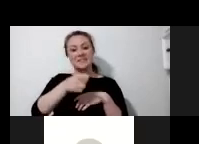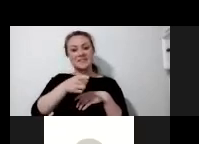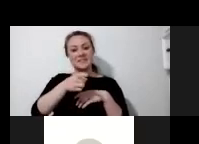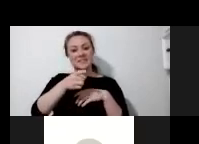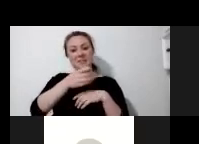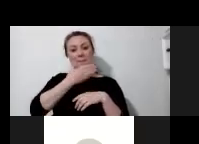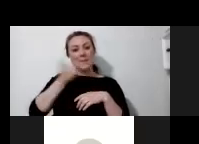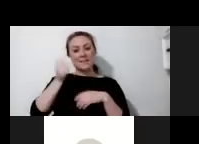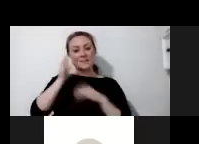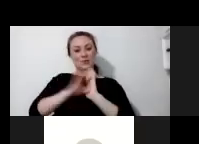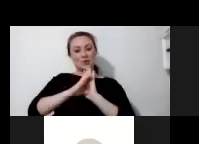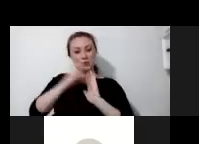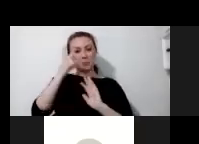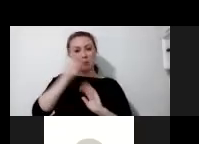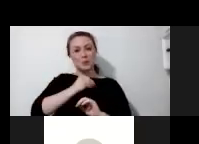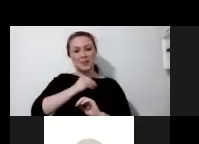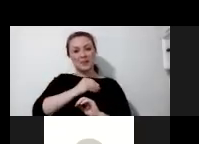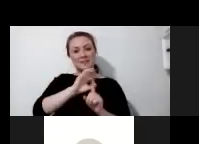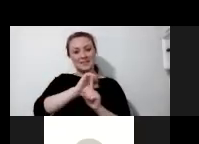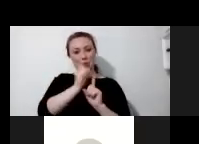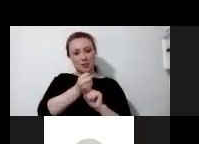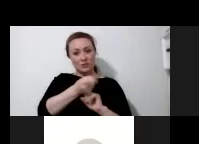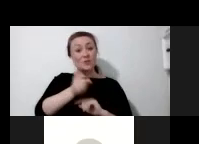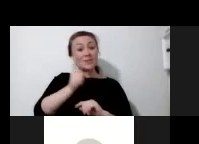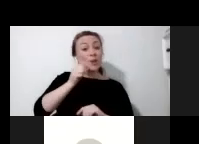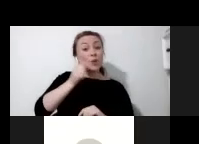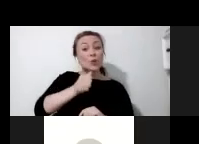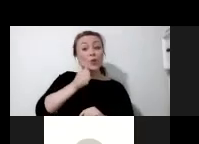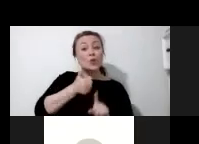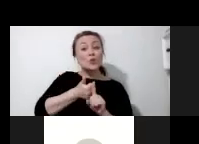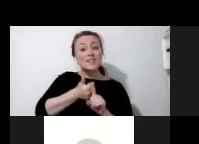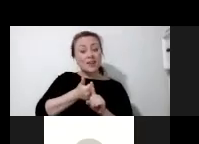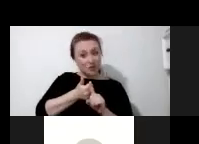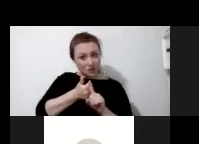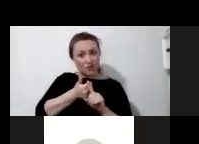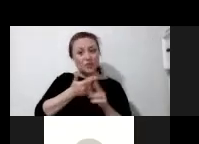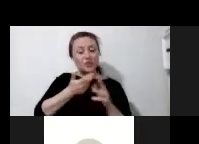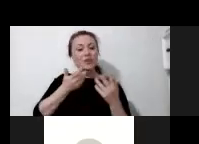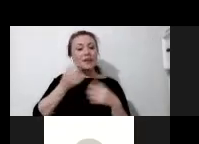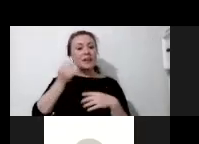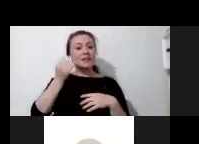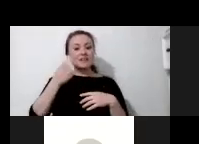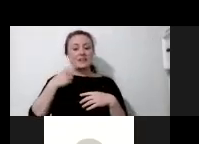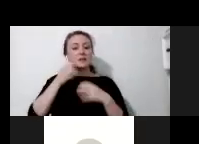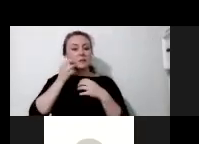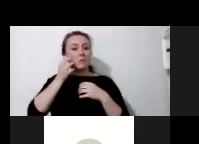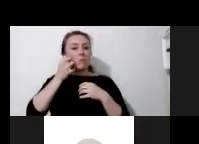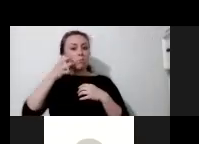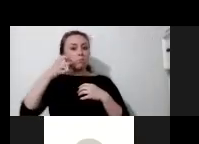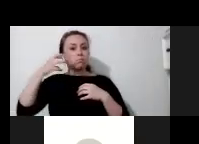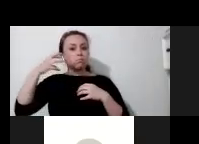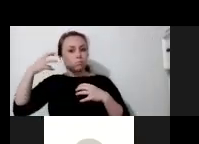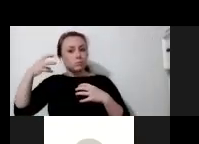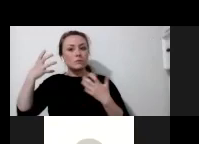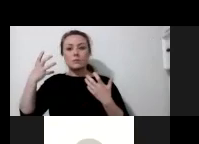really think that the girl came in, and probably as it was developing, she couldn't go